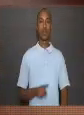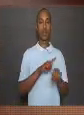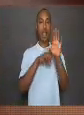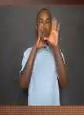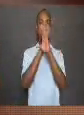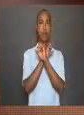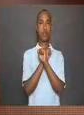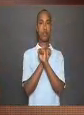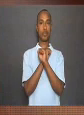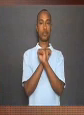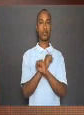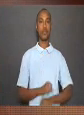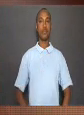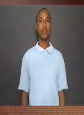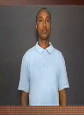Time's up.